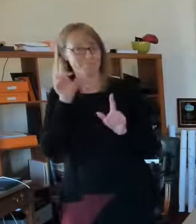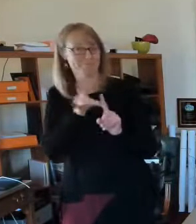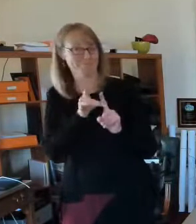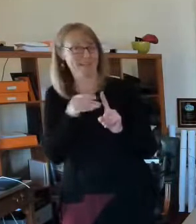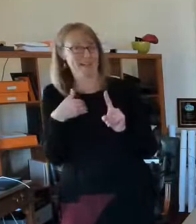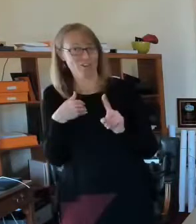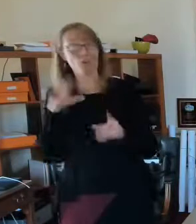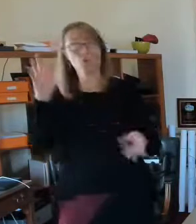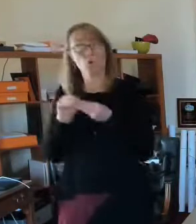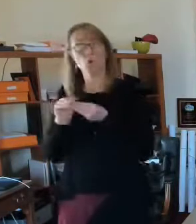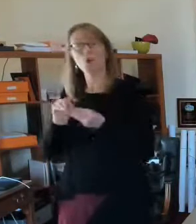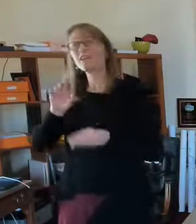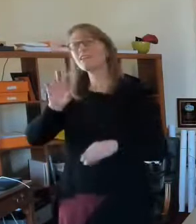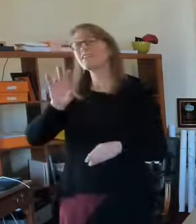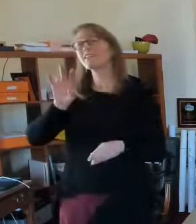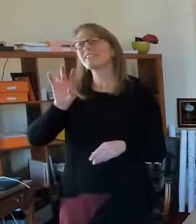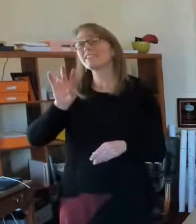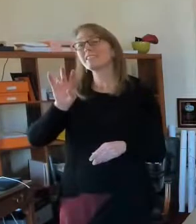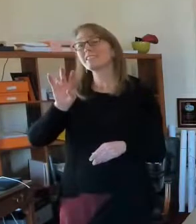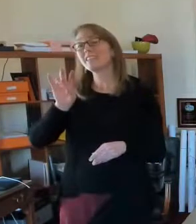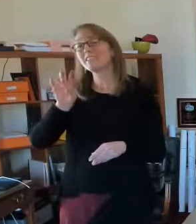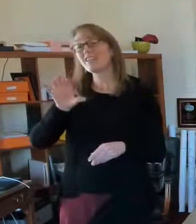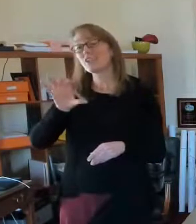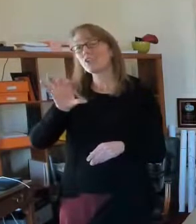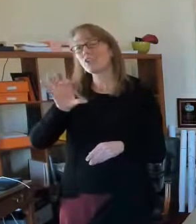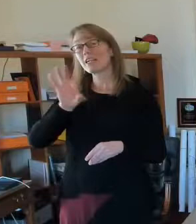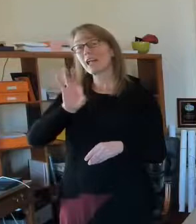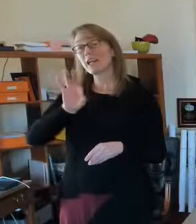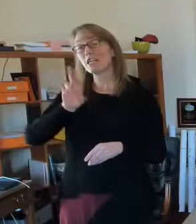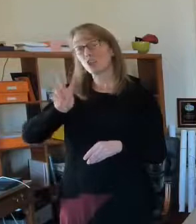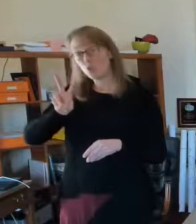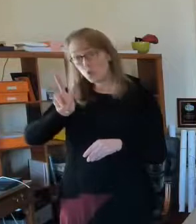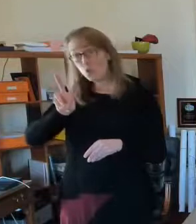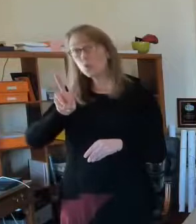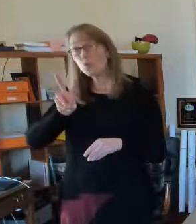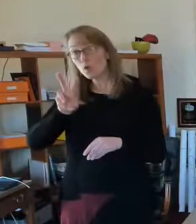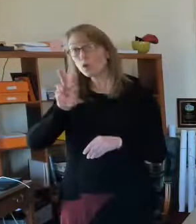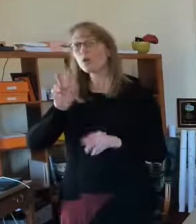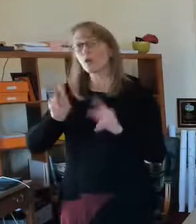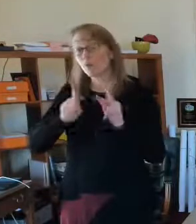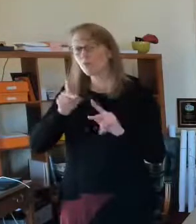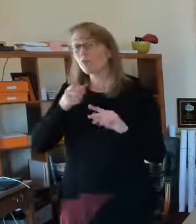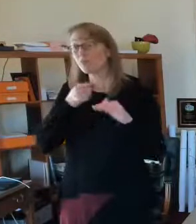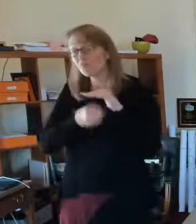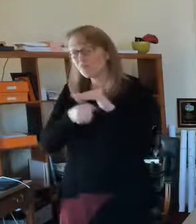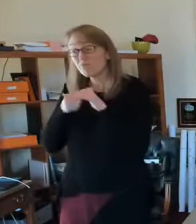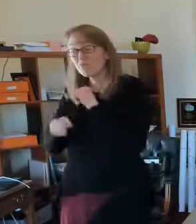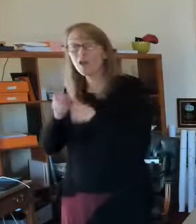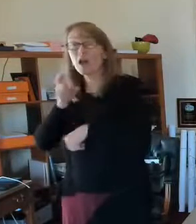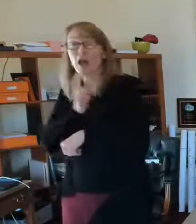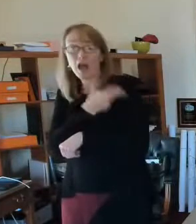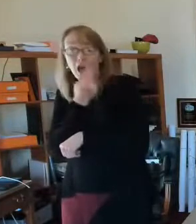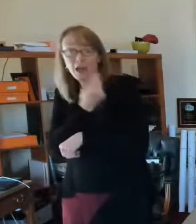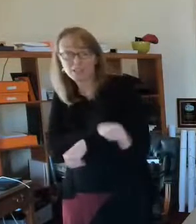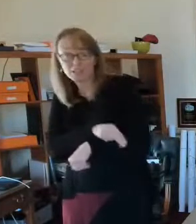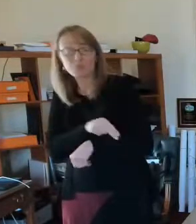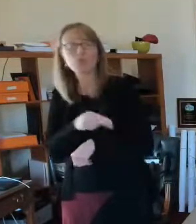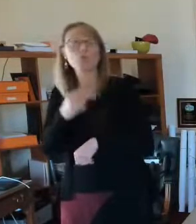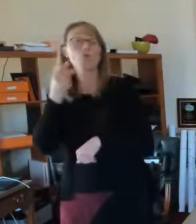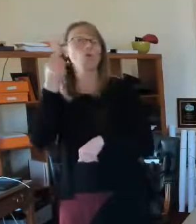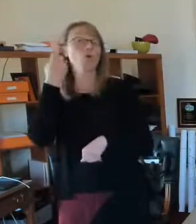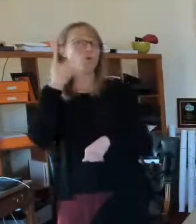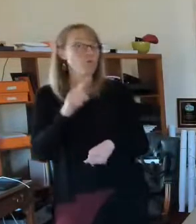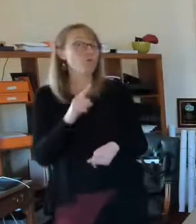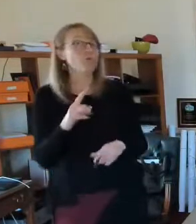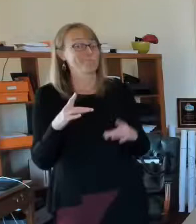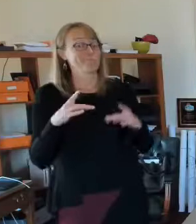of 792. That's almost 800 people in the hospital in our 4 hospital systems in this